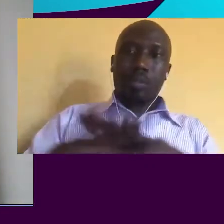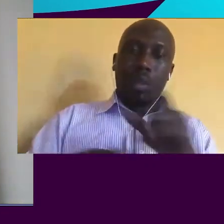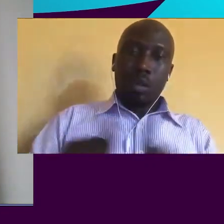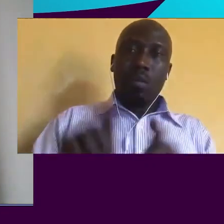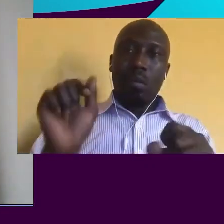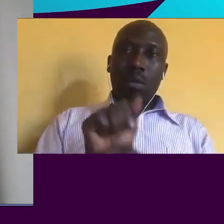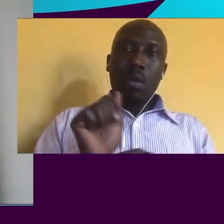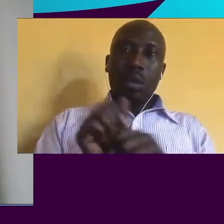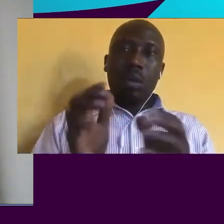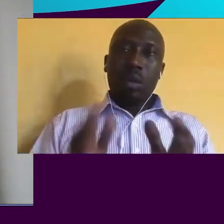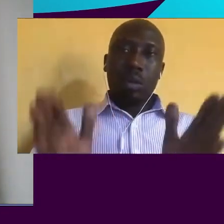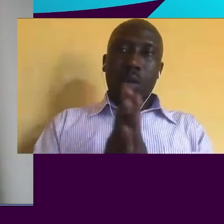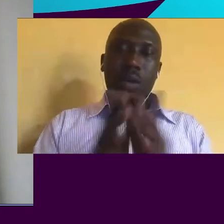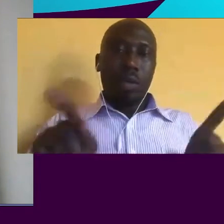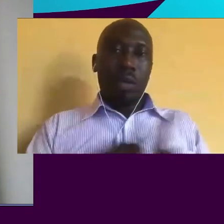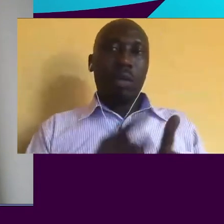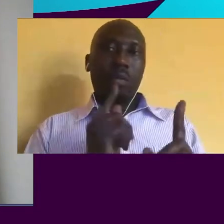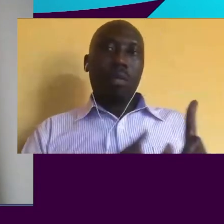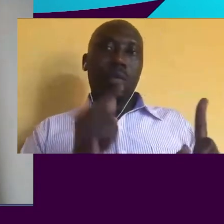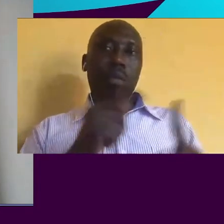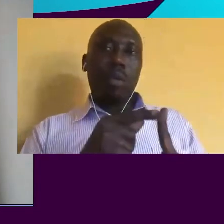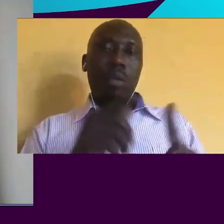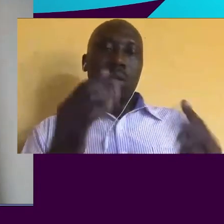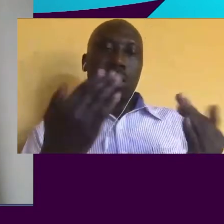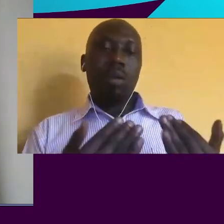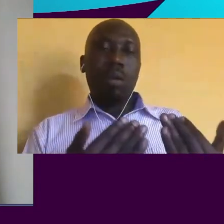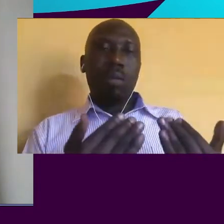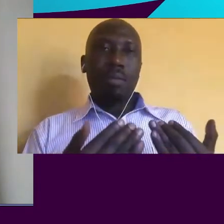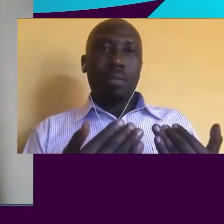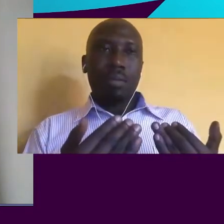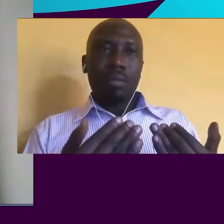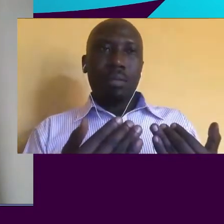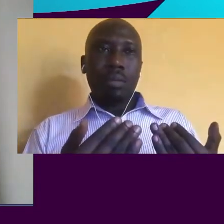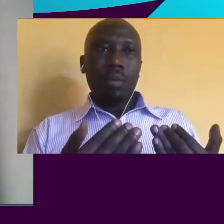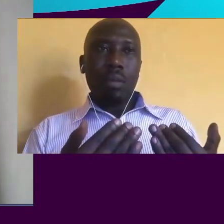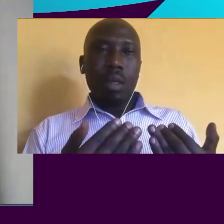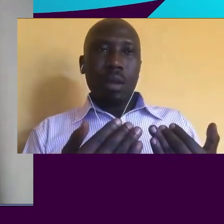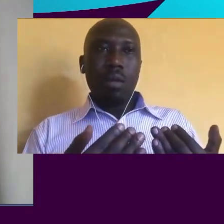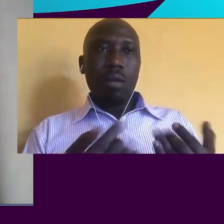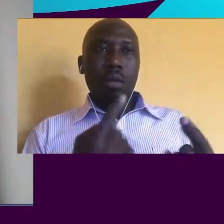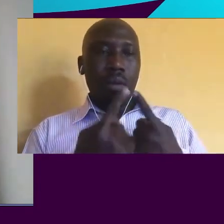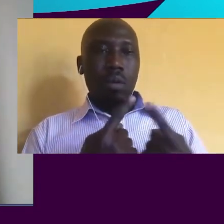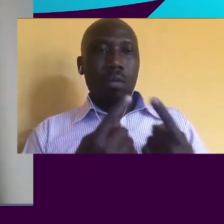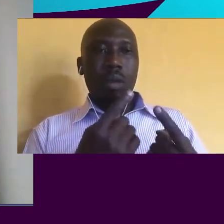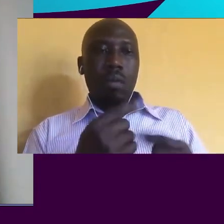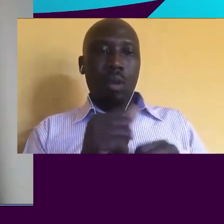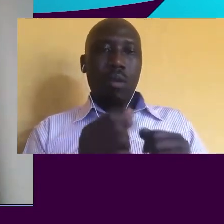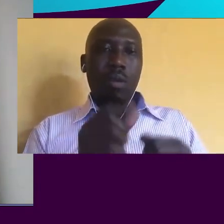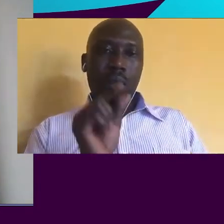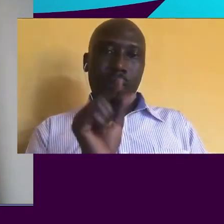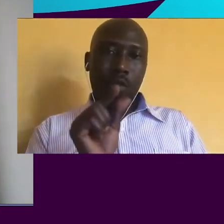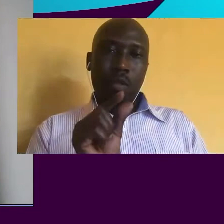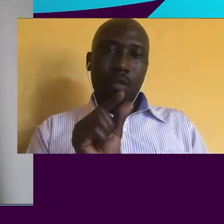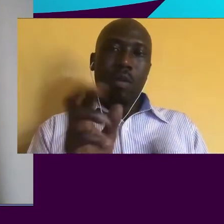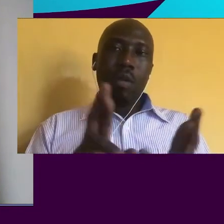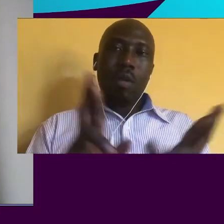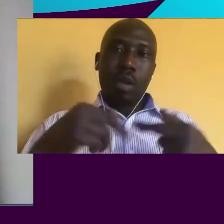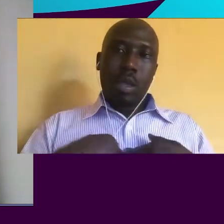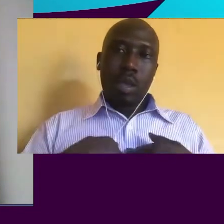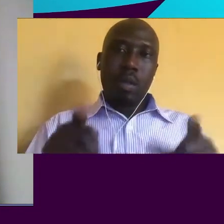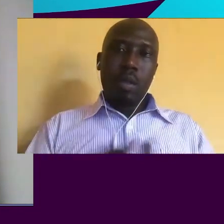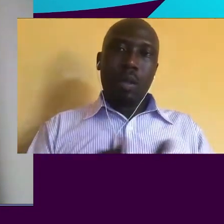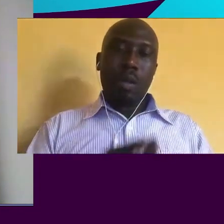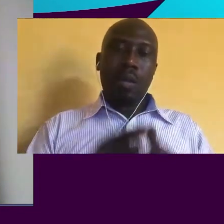goal. So I will briefly tell you about a few of the results of all of those initiatives and the things